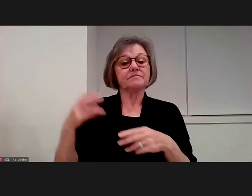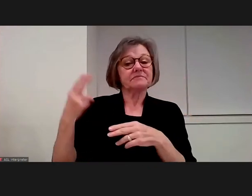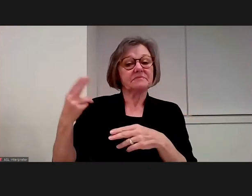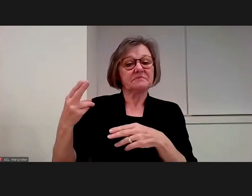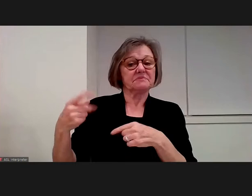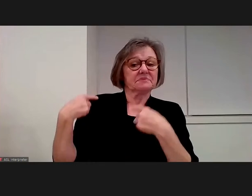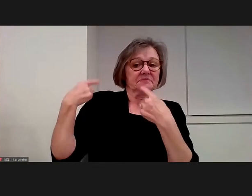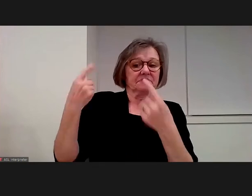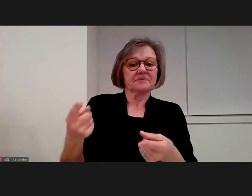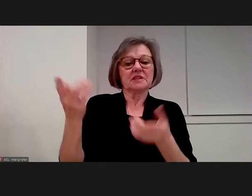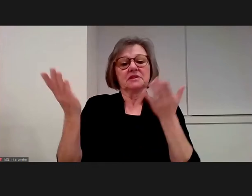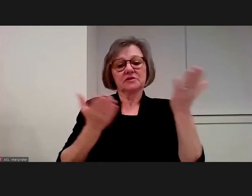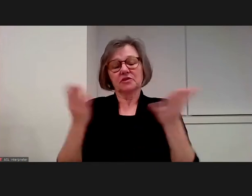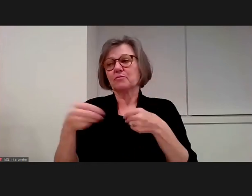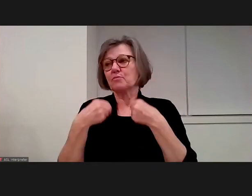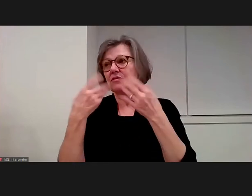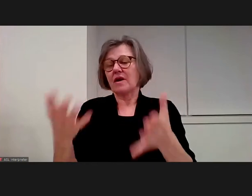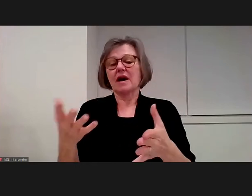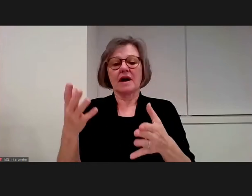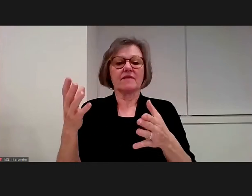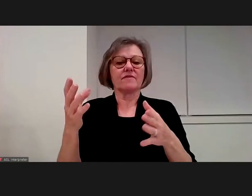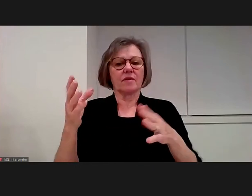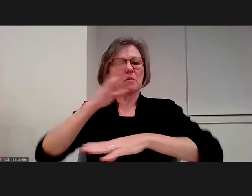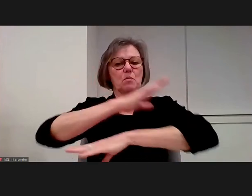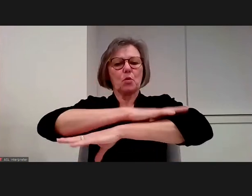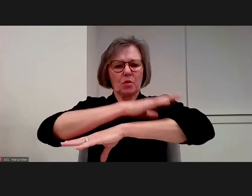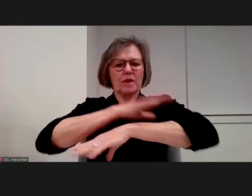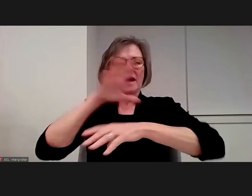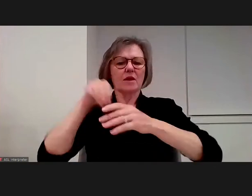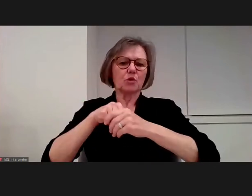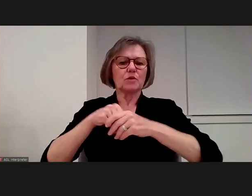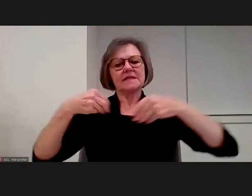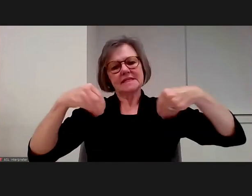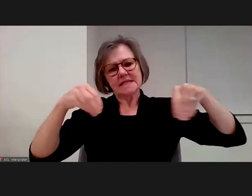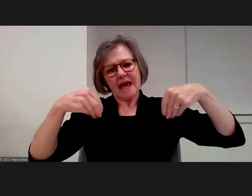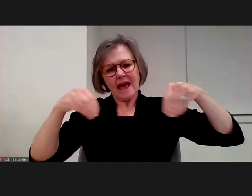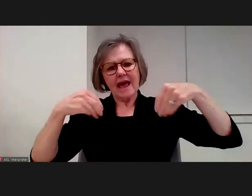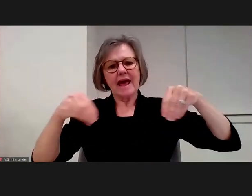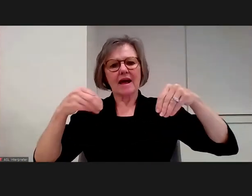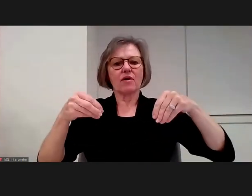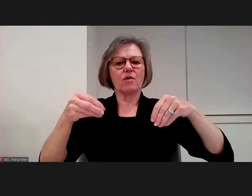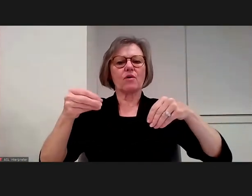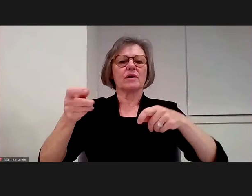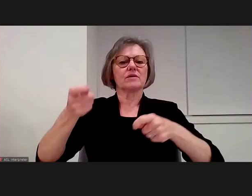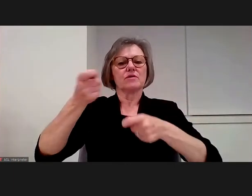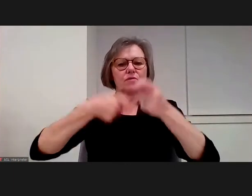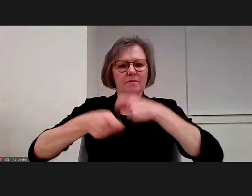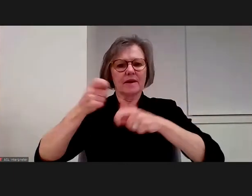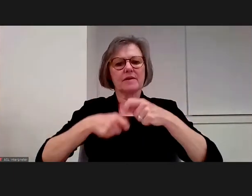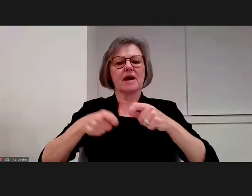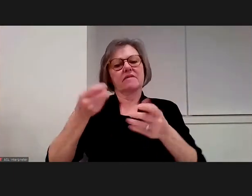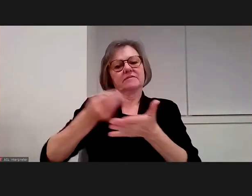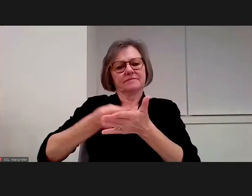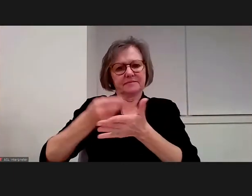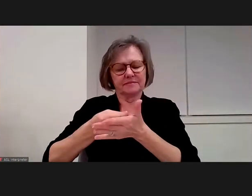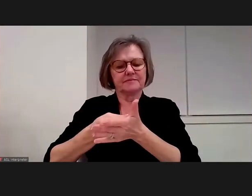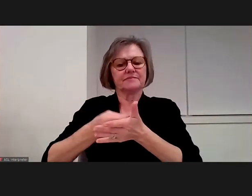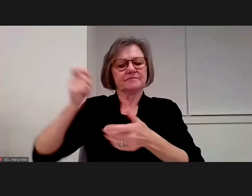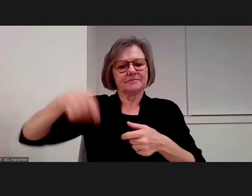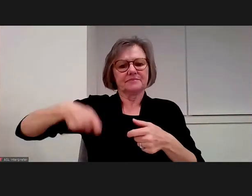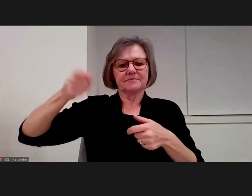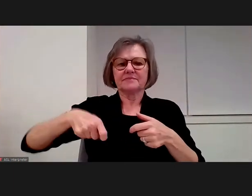Historically, services provided from station booths included the sale or replenishment of fare media, but